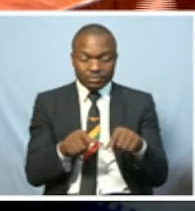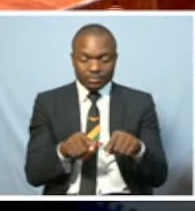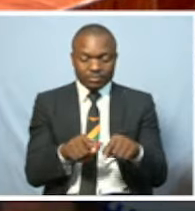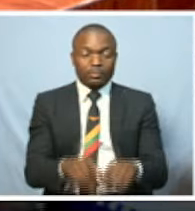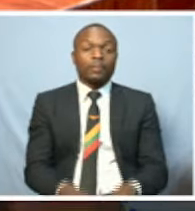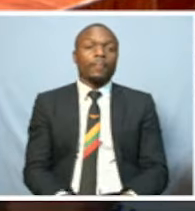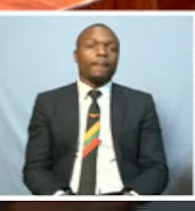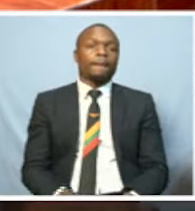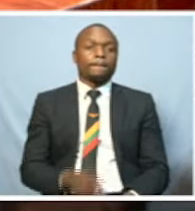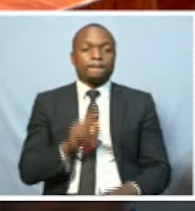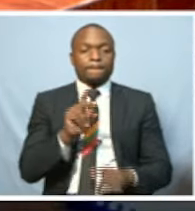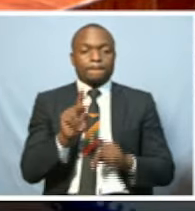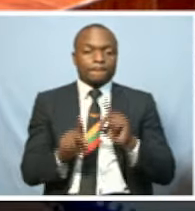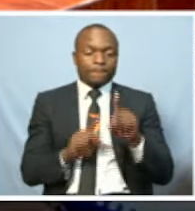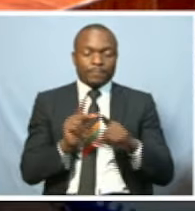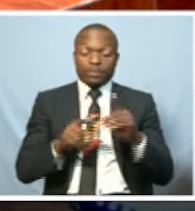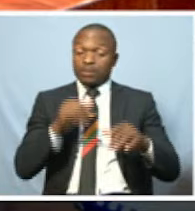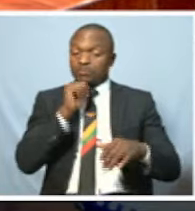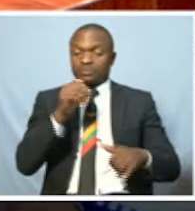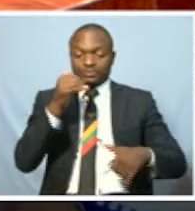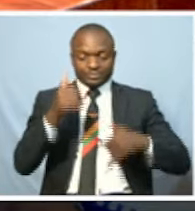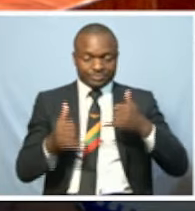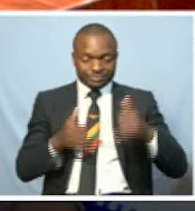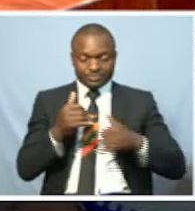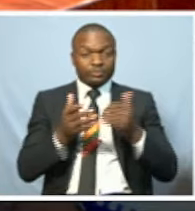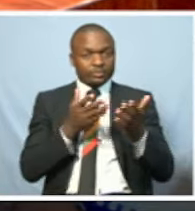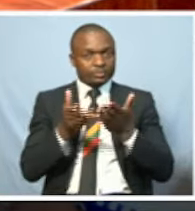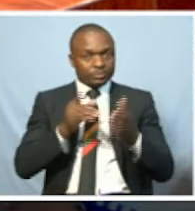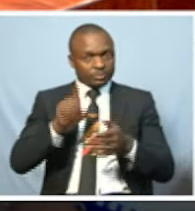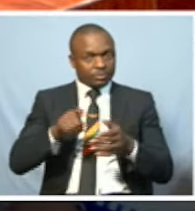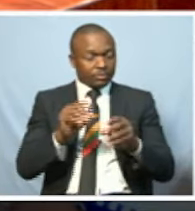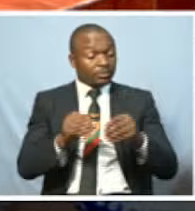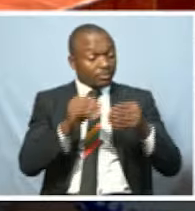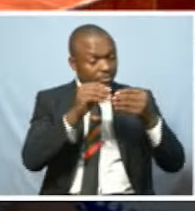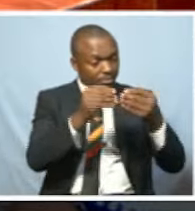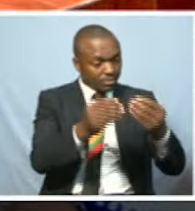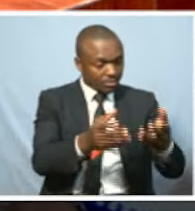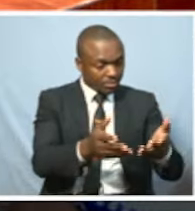The people are not enjoying the services which are supposed to go to them.